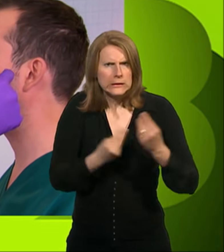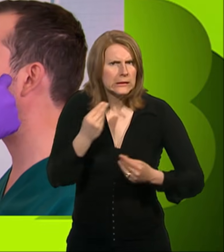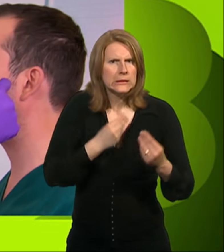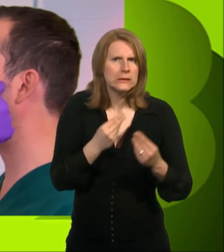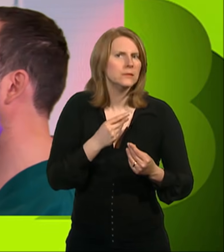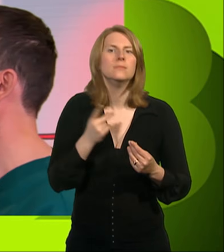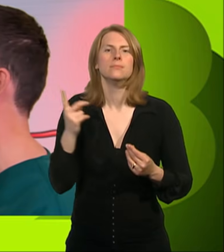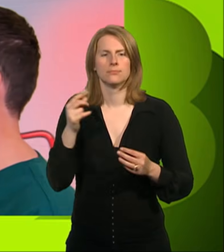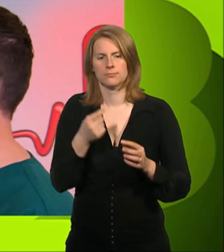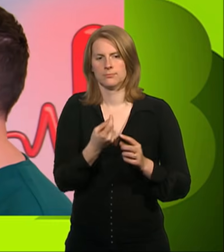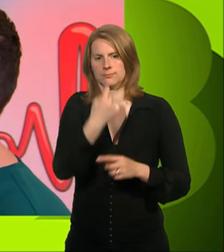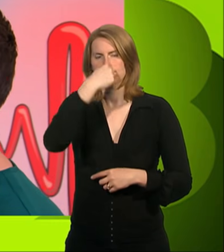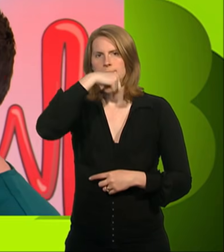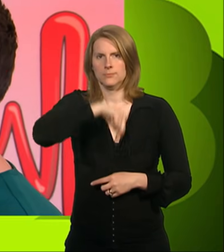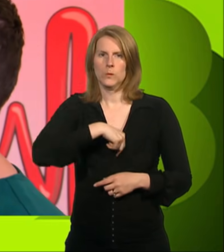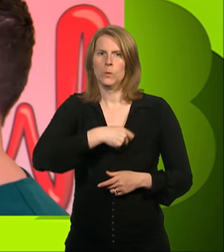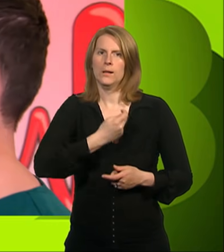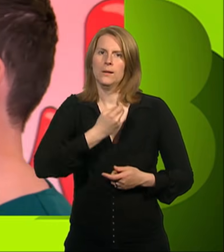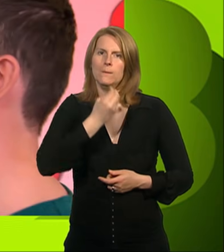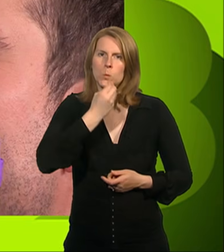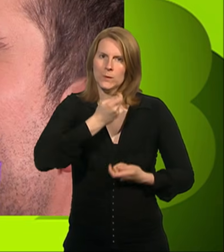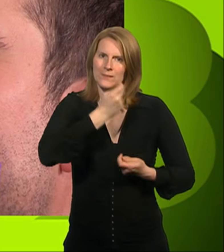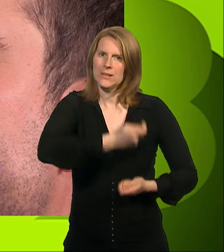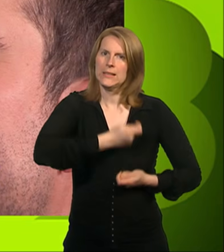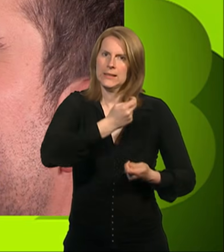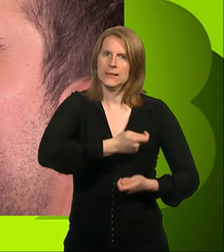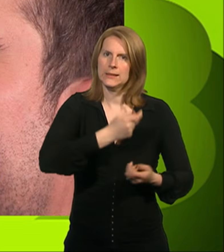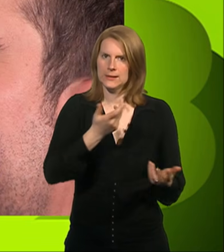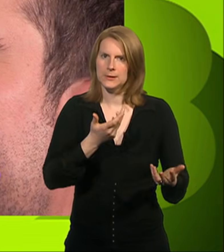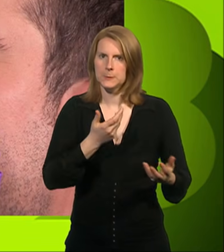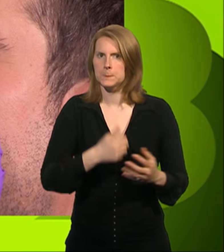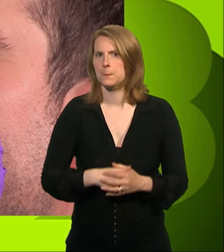So now the tube is about here in Xand. Yeah, right, so I feel like you're